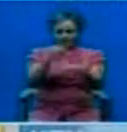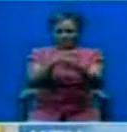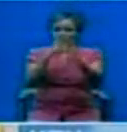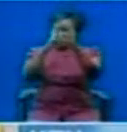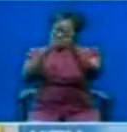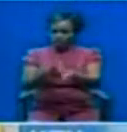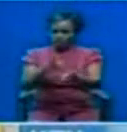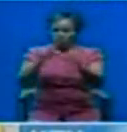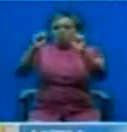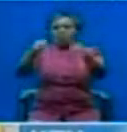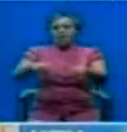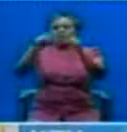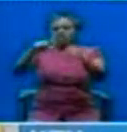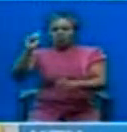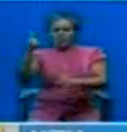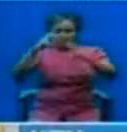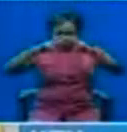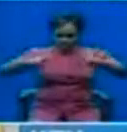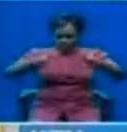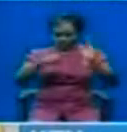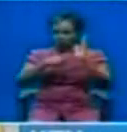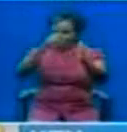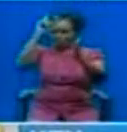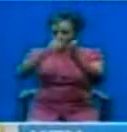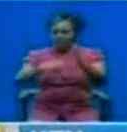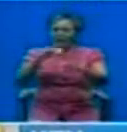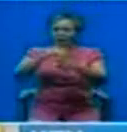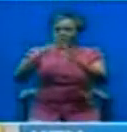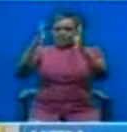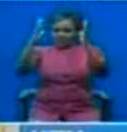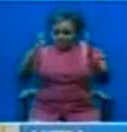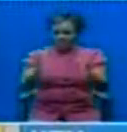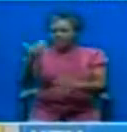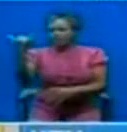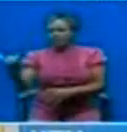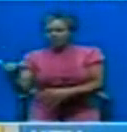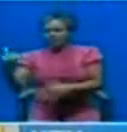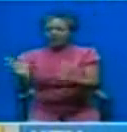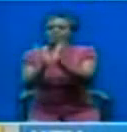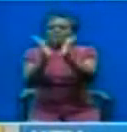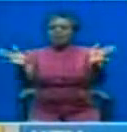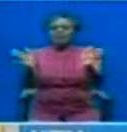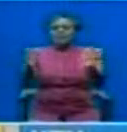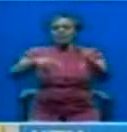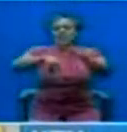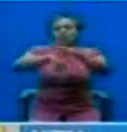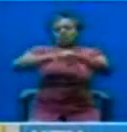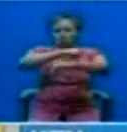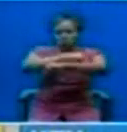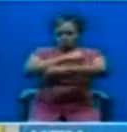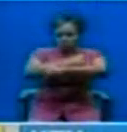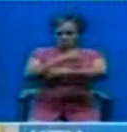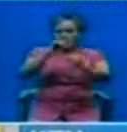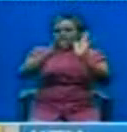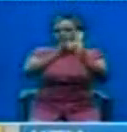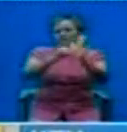the Uwezo Kenya. The research further reveals that the worst affected group are pupils in public schools, in an indication